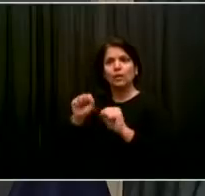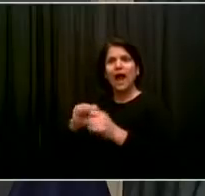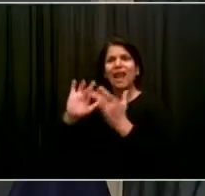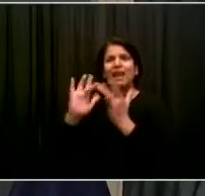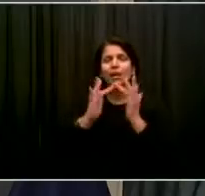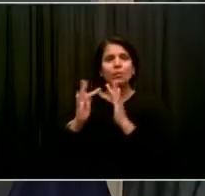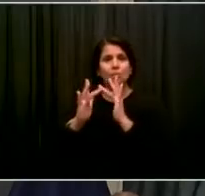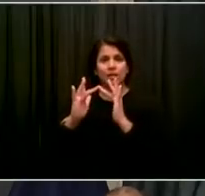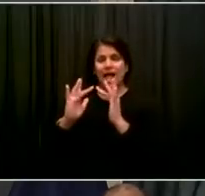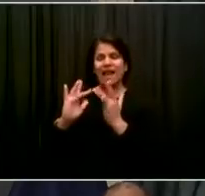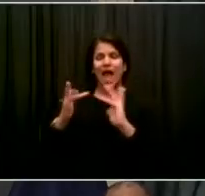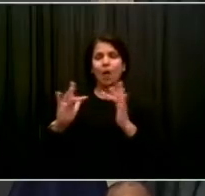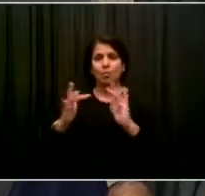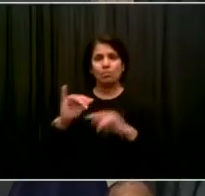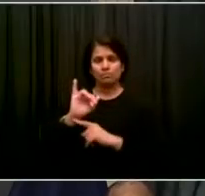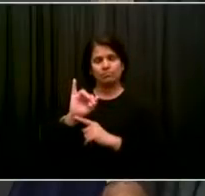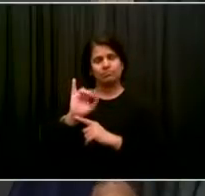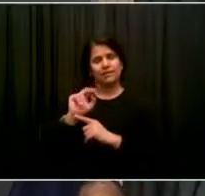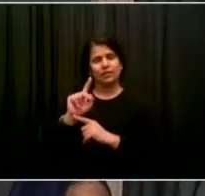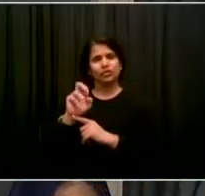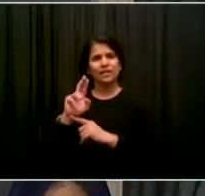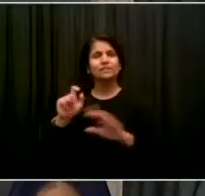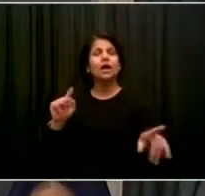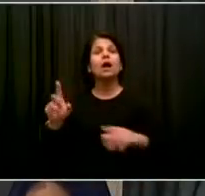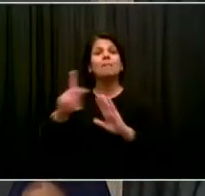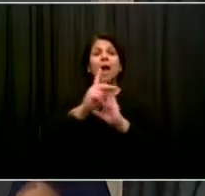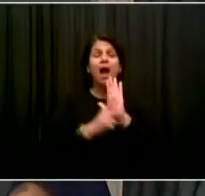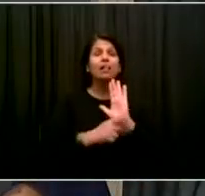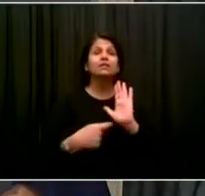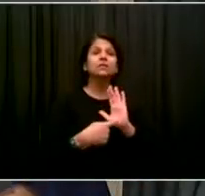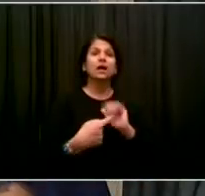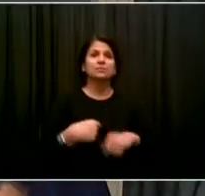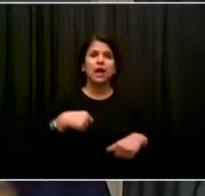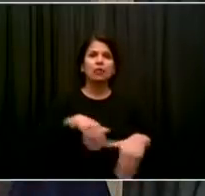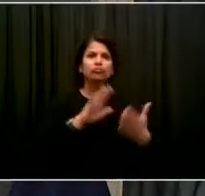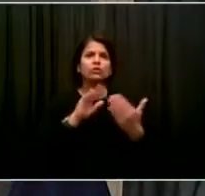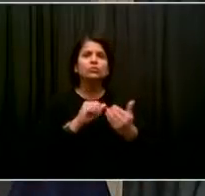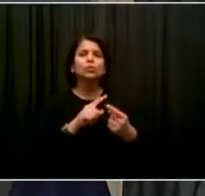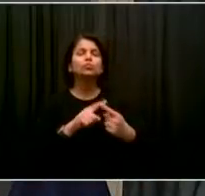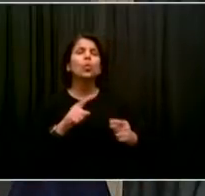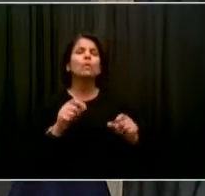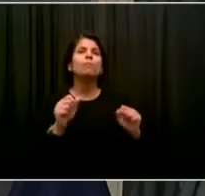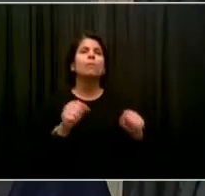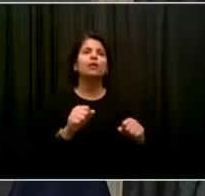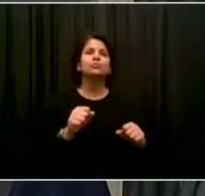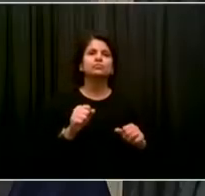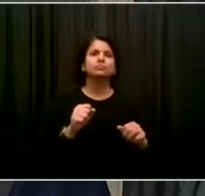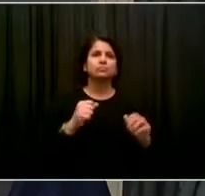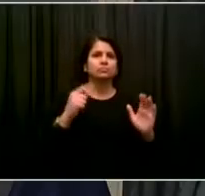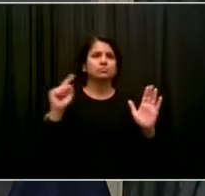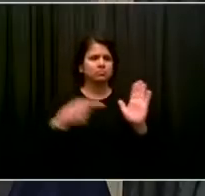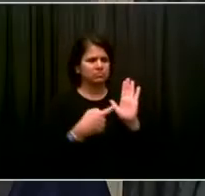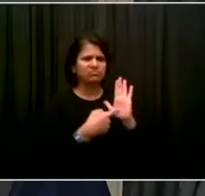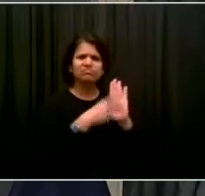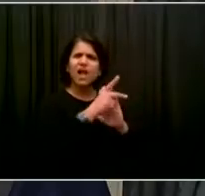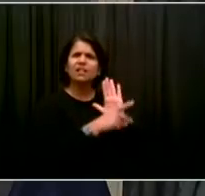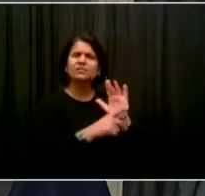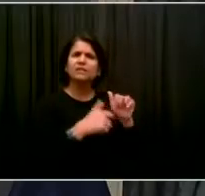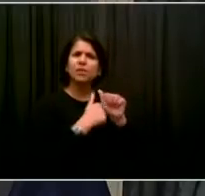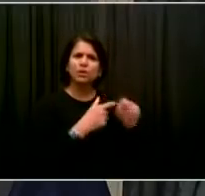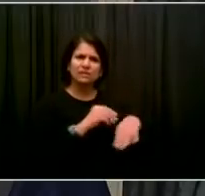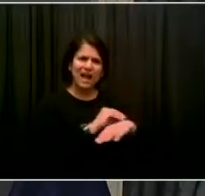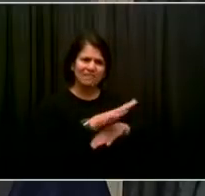policy in general, but also want to address the possibility that it might affect how those absentee rates are